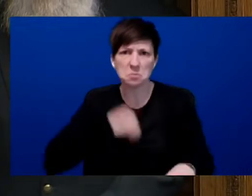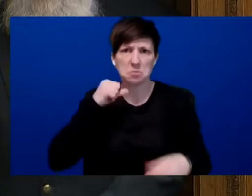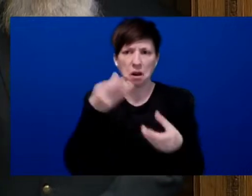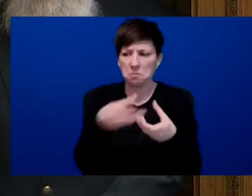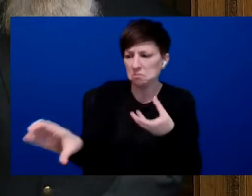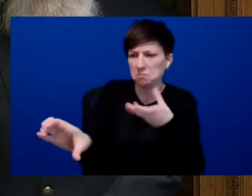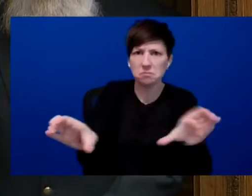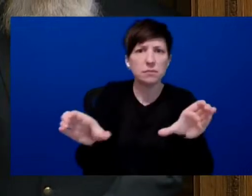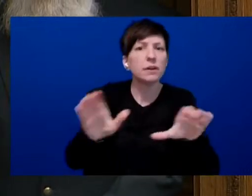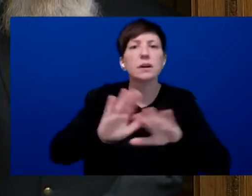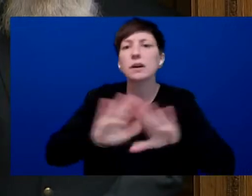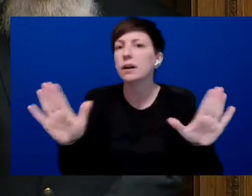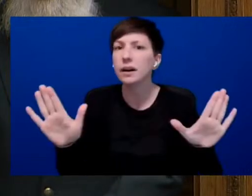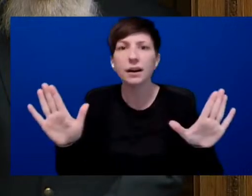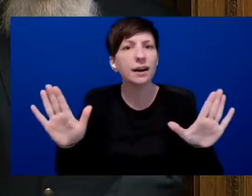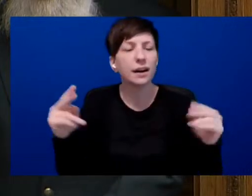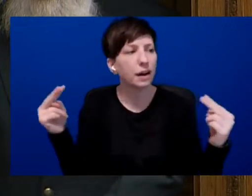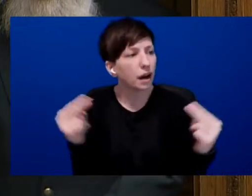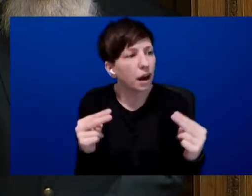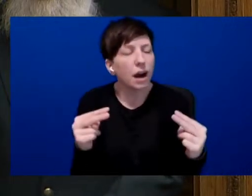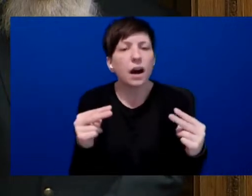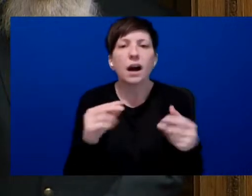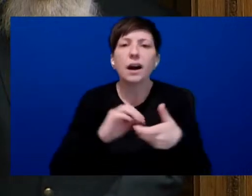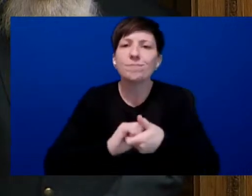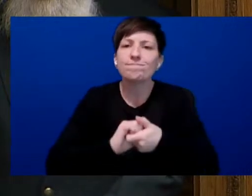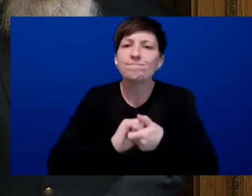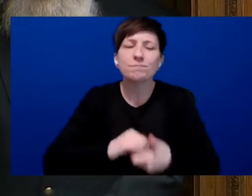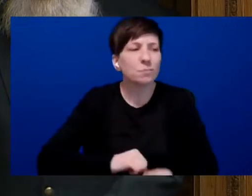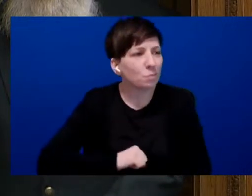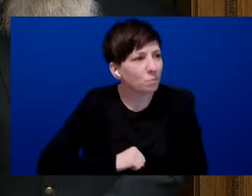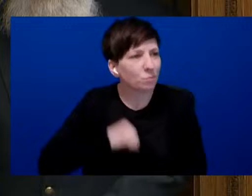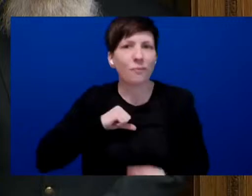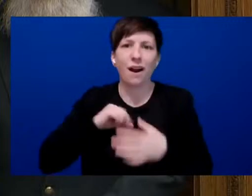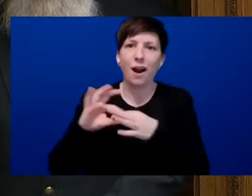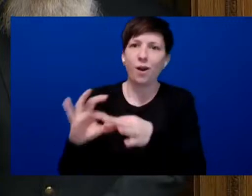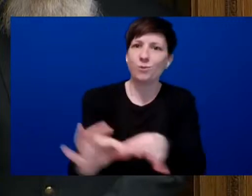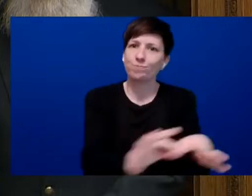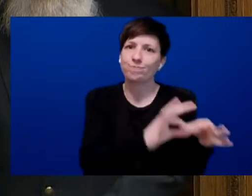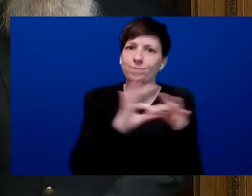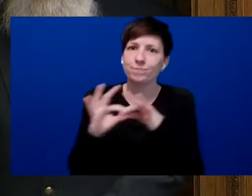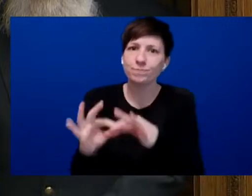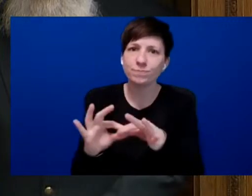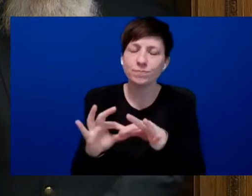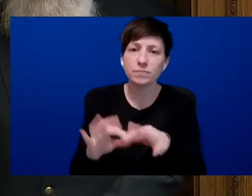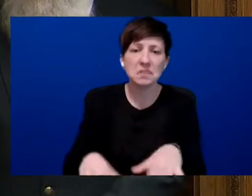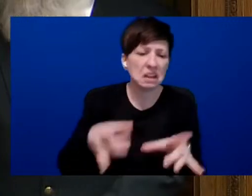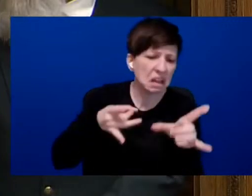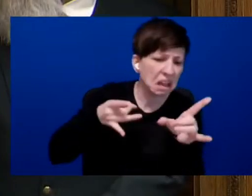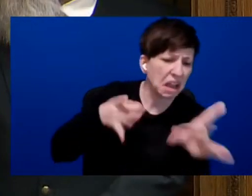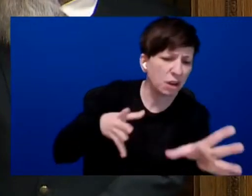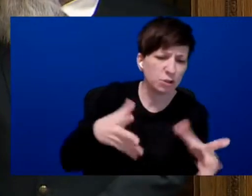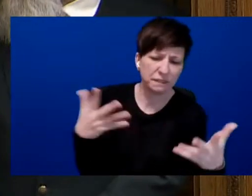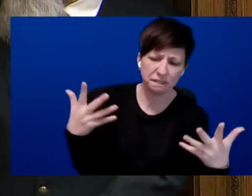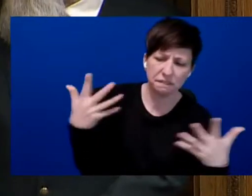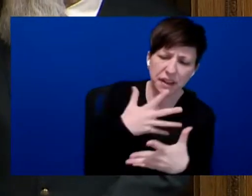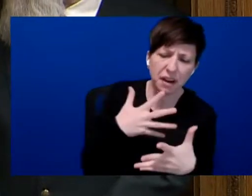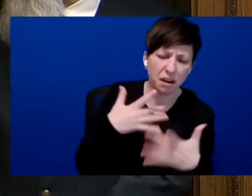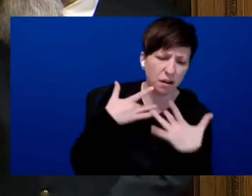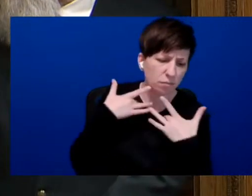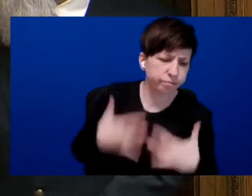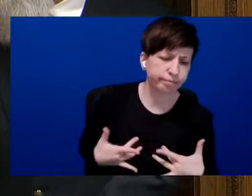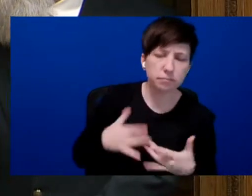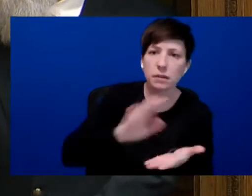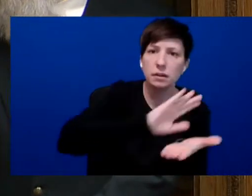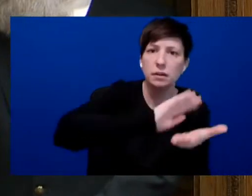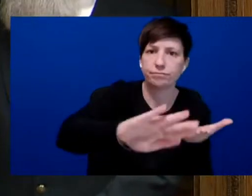may pride in one another truly unite us. Banish hatred and fear and despair, that peace and